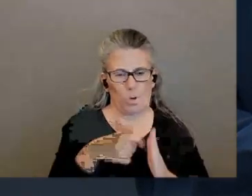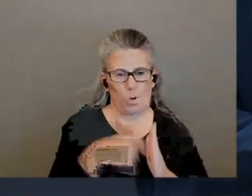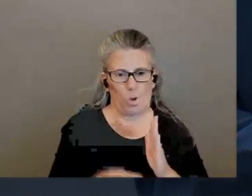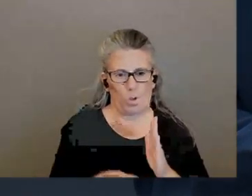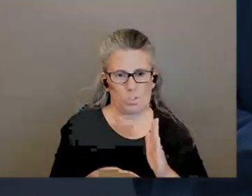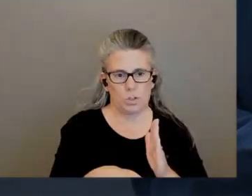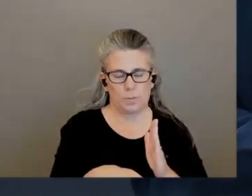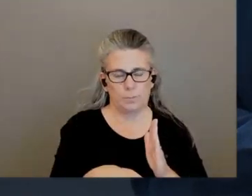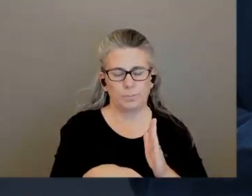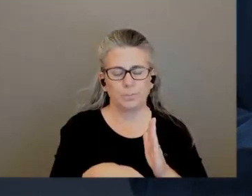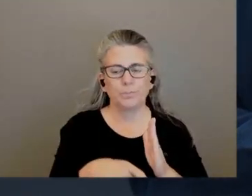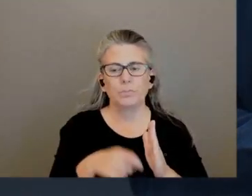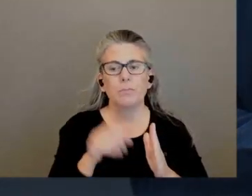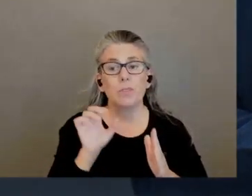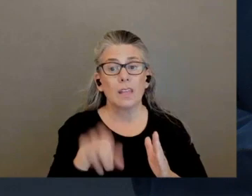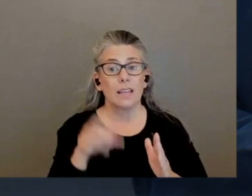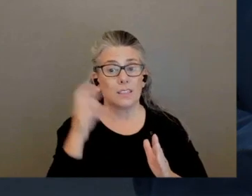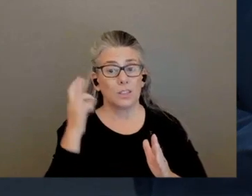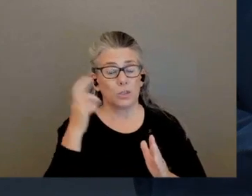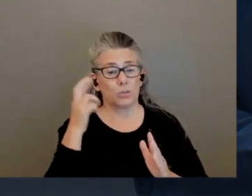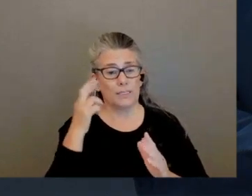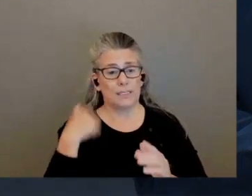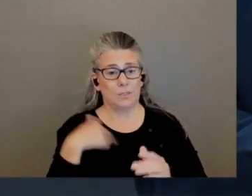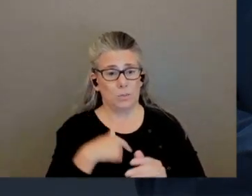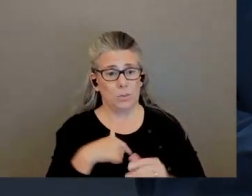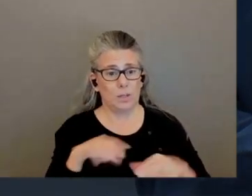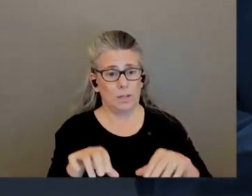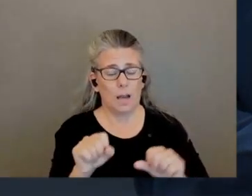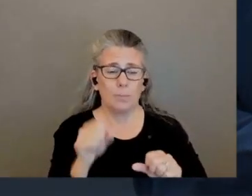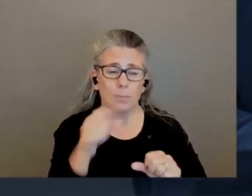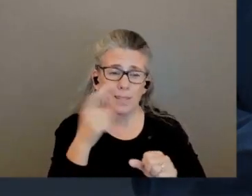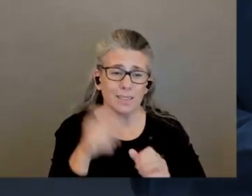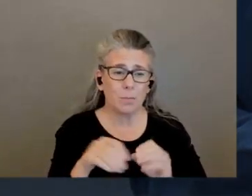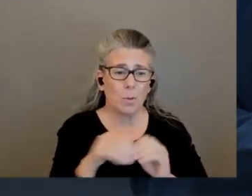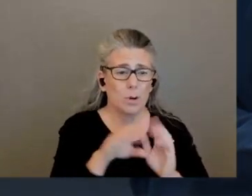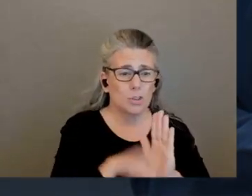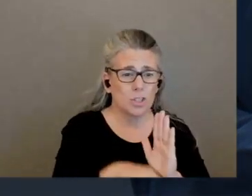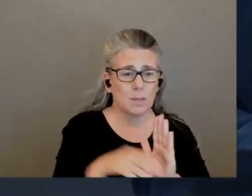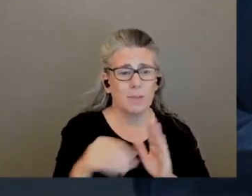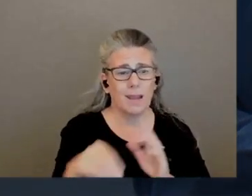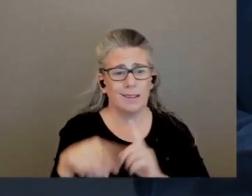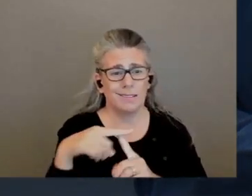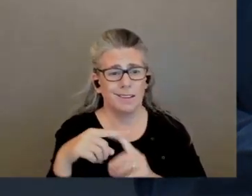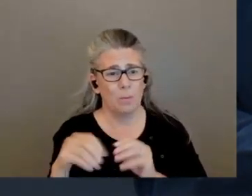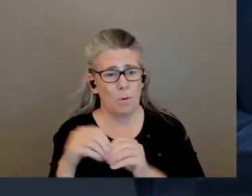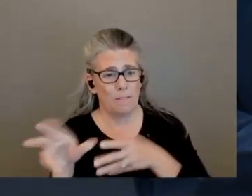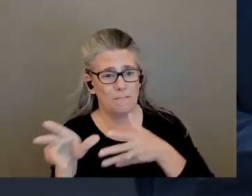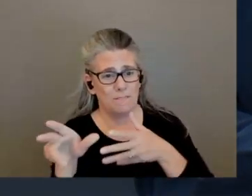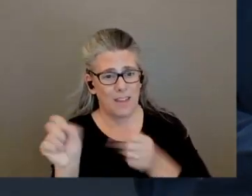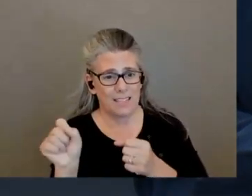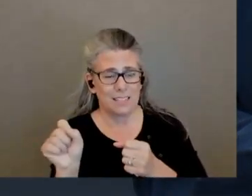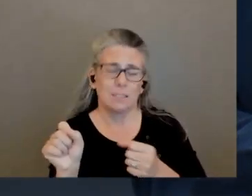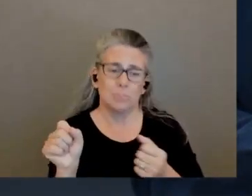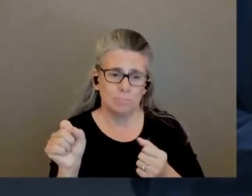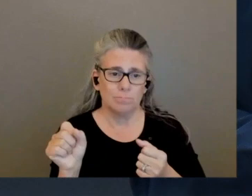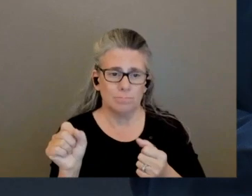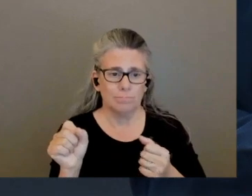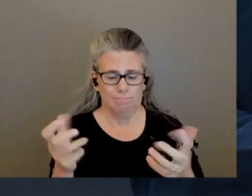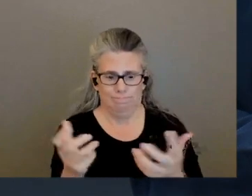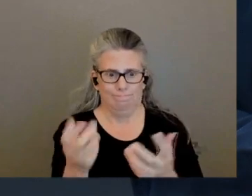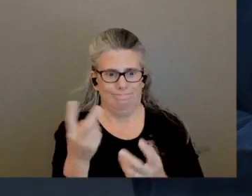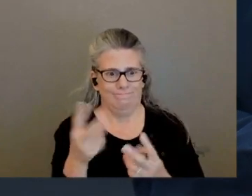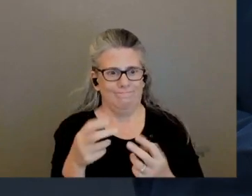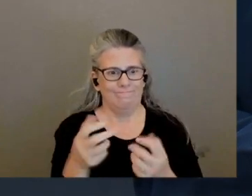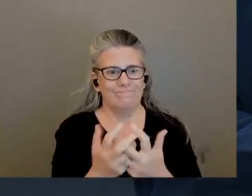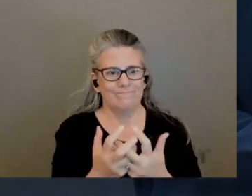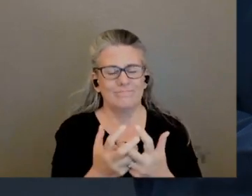instances. They are cheaper and they are faster. Graviton2 is up to 40% better